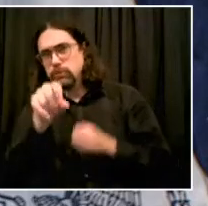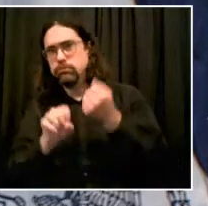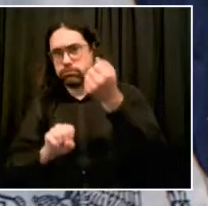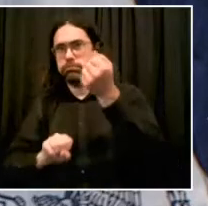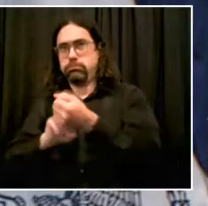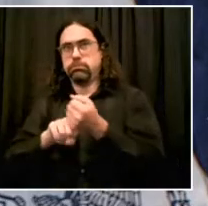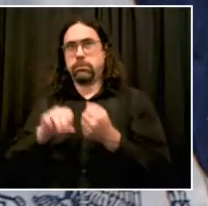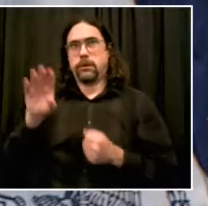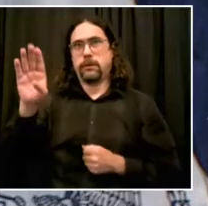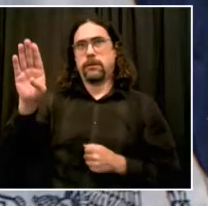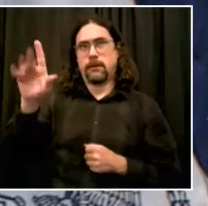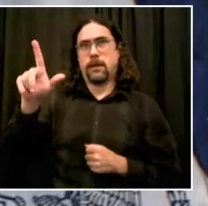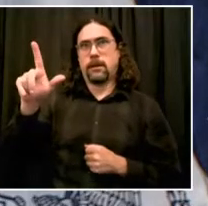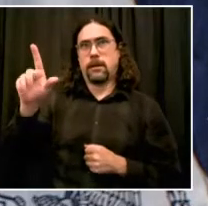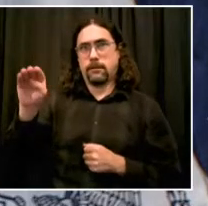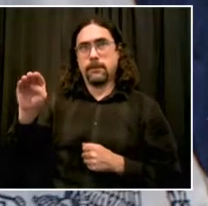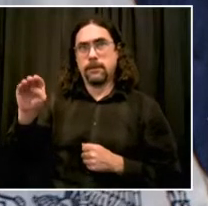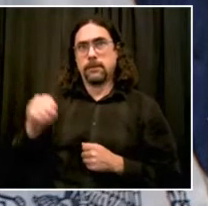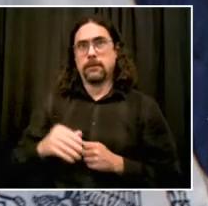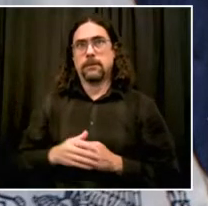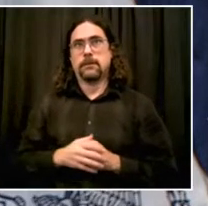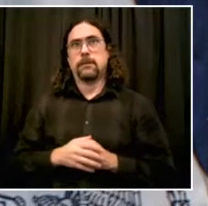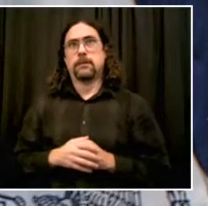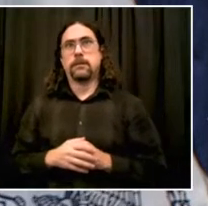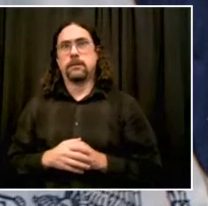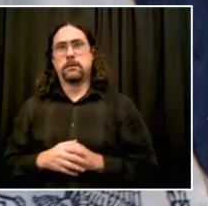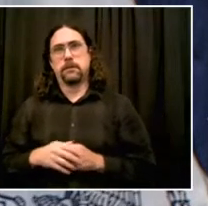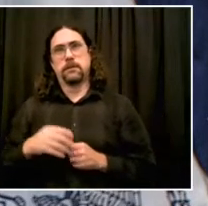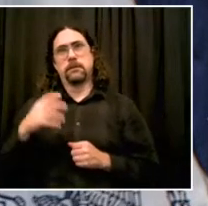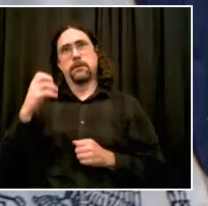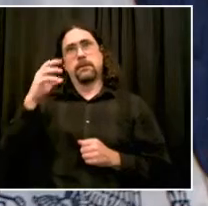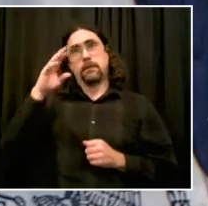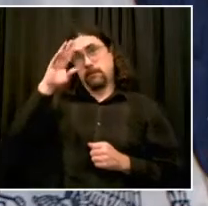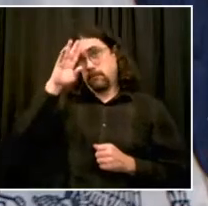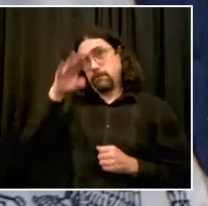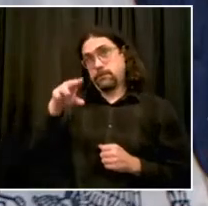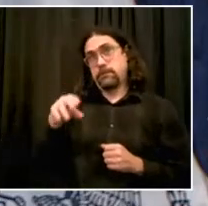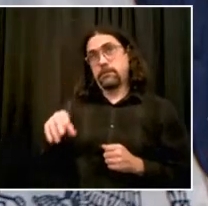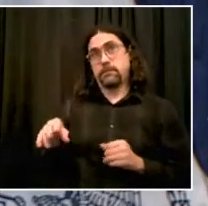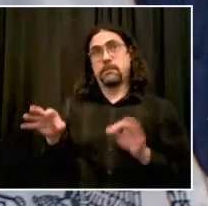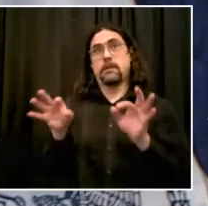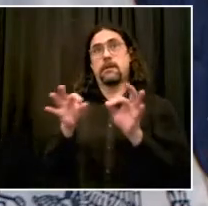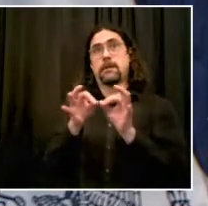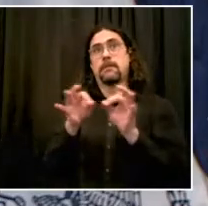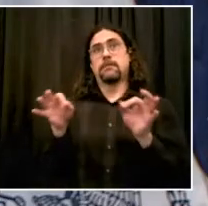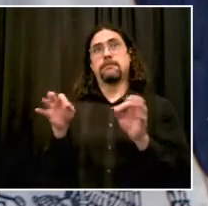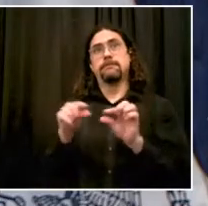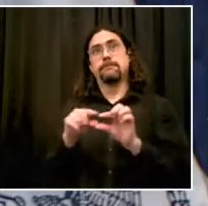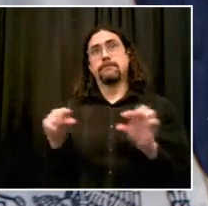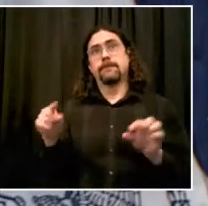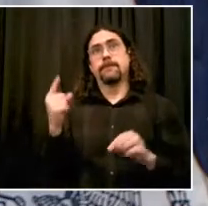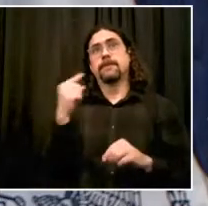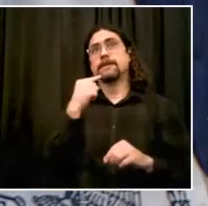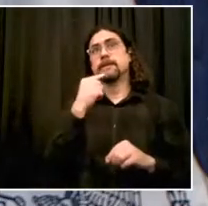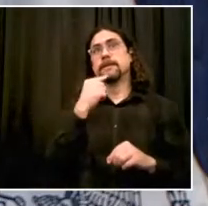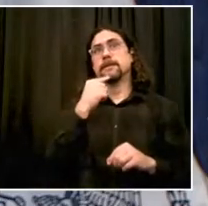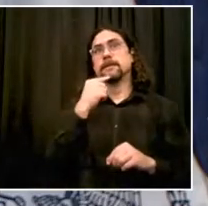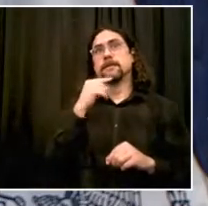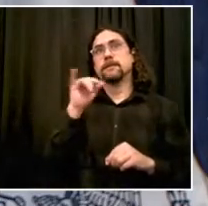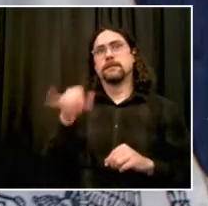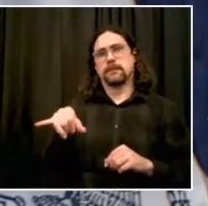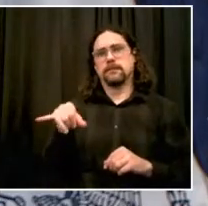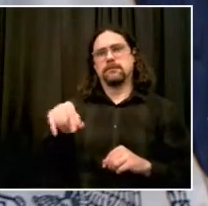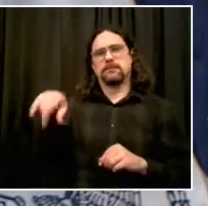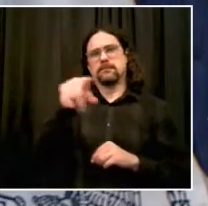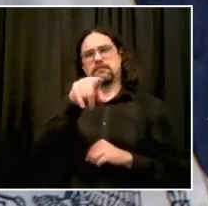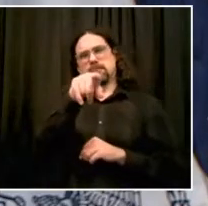support everything the Black Lives Matter movement stands for, or only the issue of racial equality? I appreciate the question, and you and I have had lots of